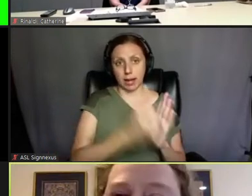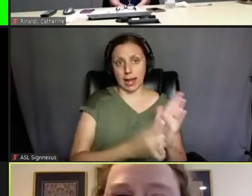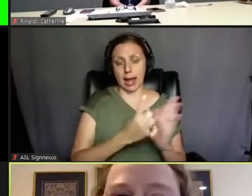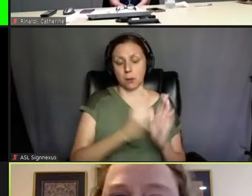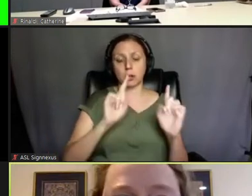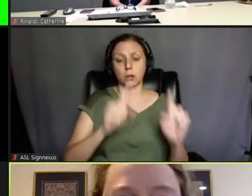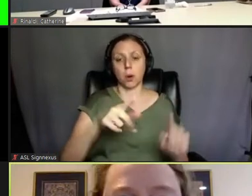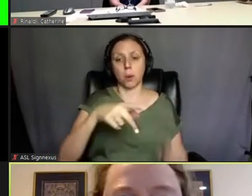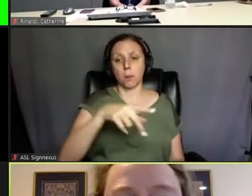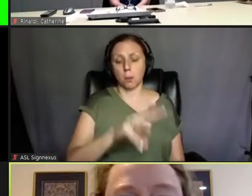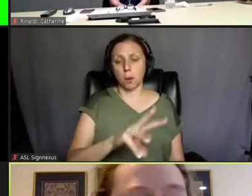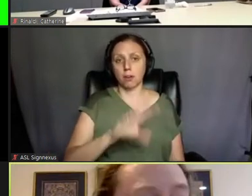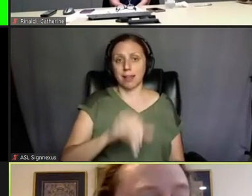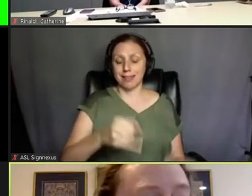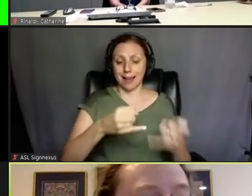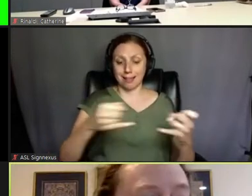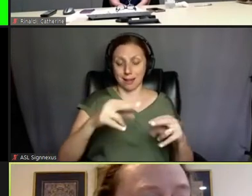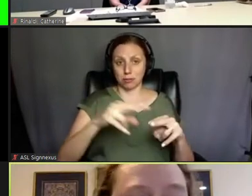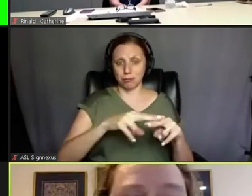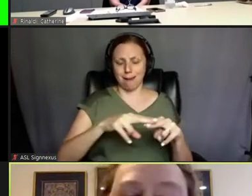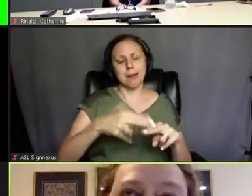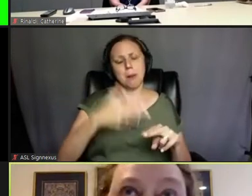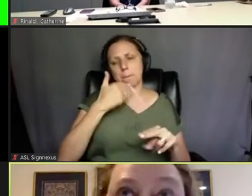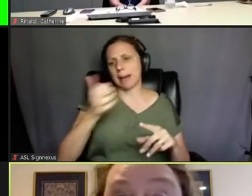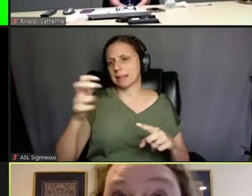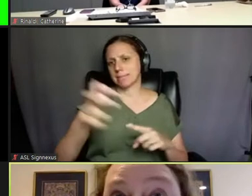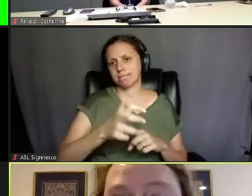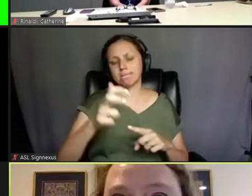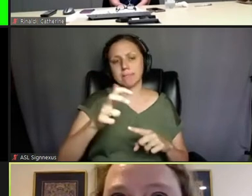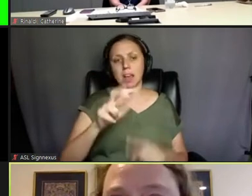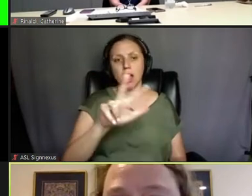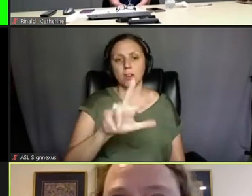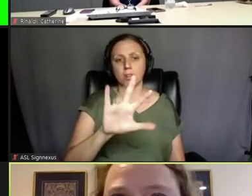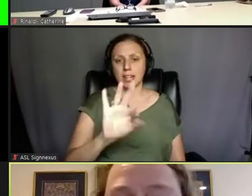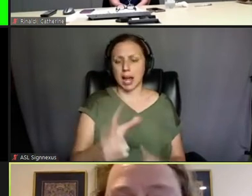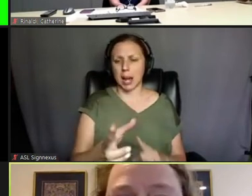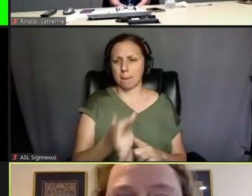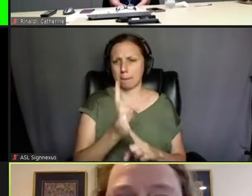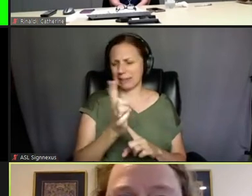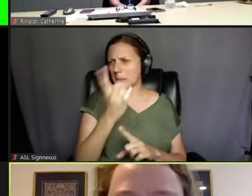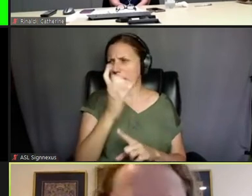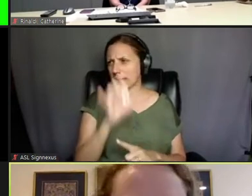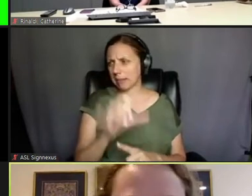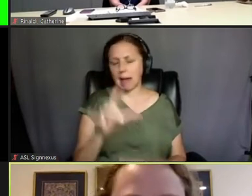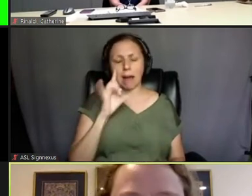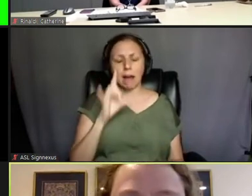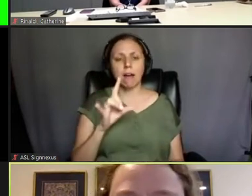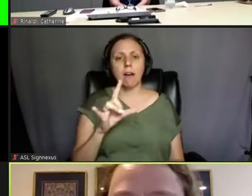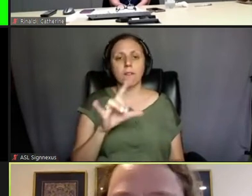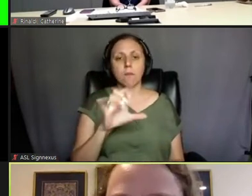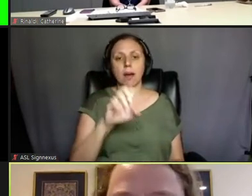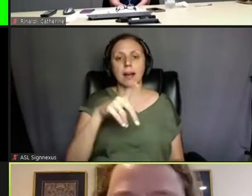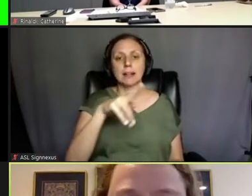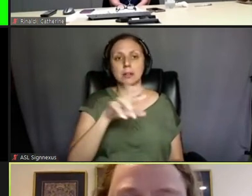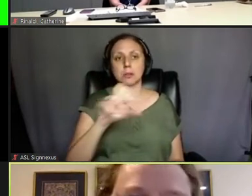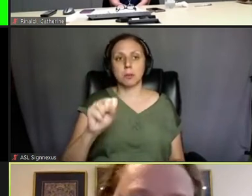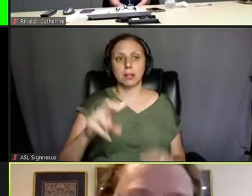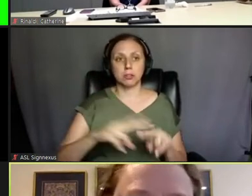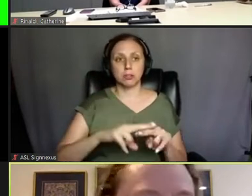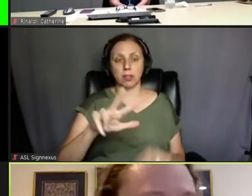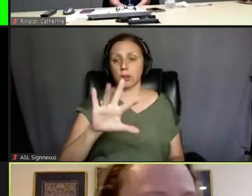The line was the best. It was only 39 minutes or something like that for the express train,